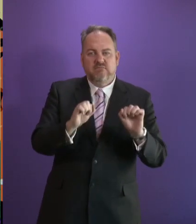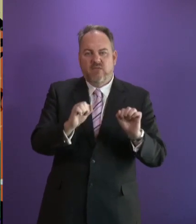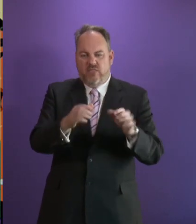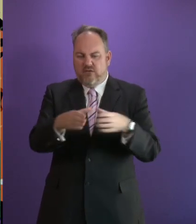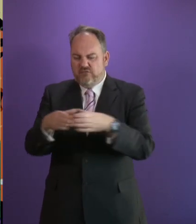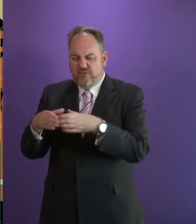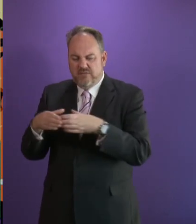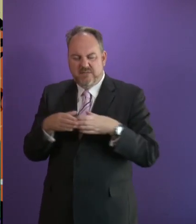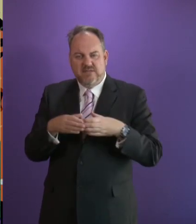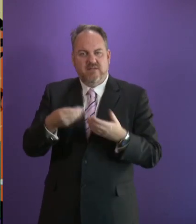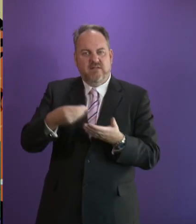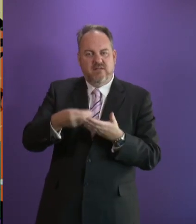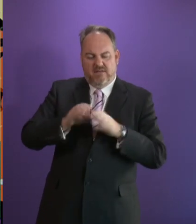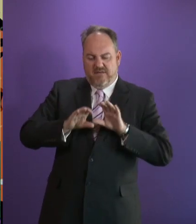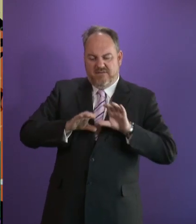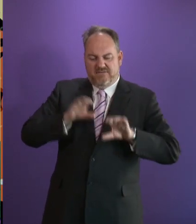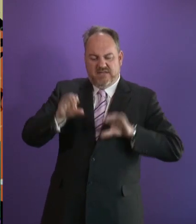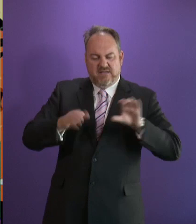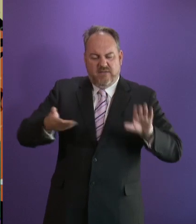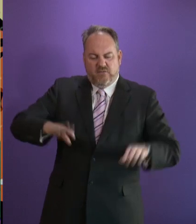funded, why they are,